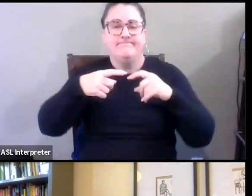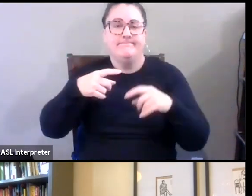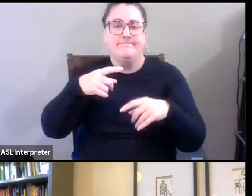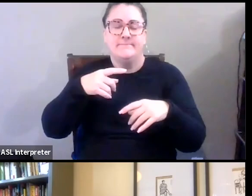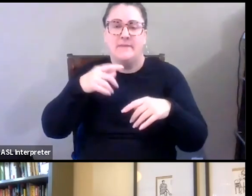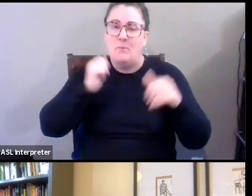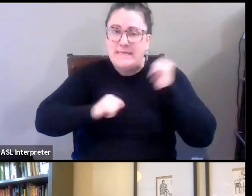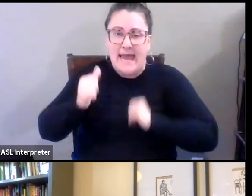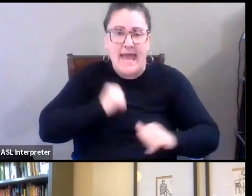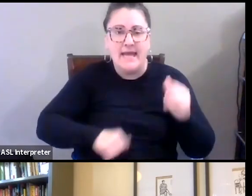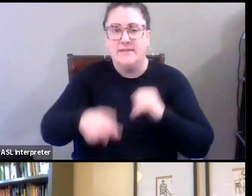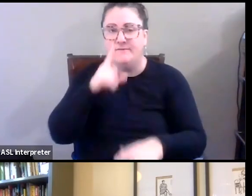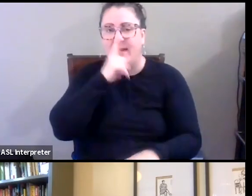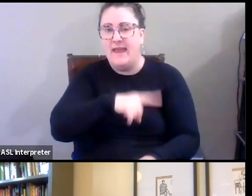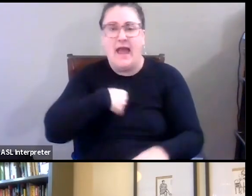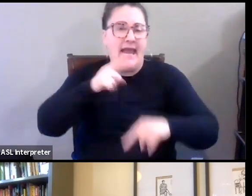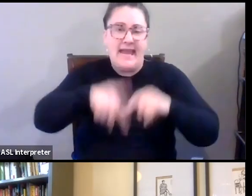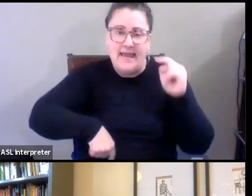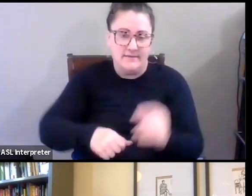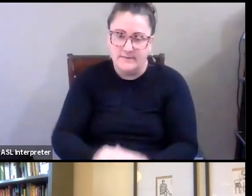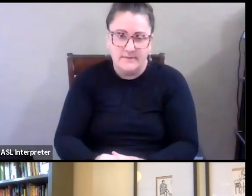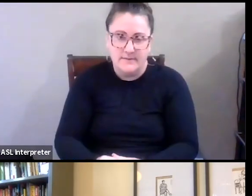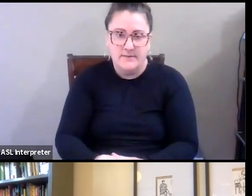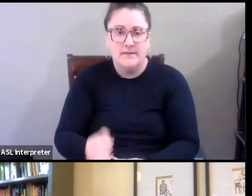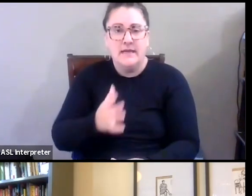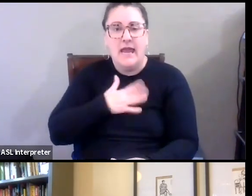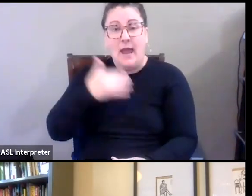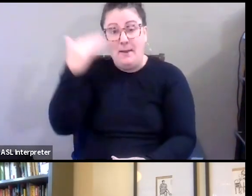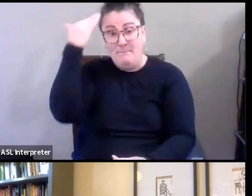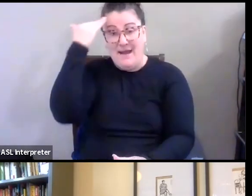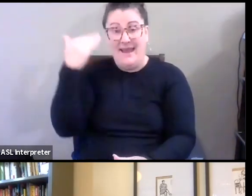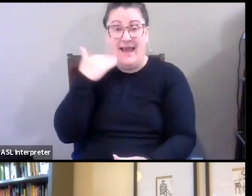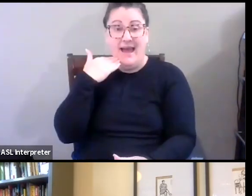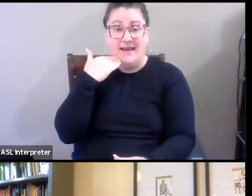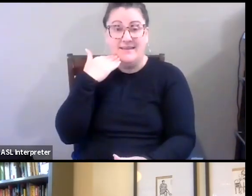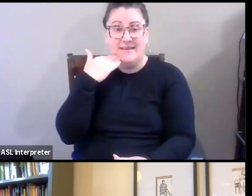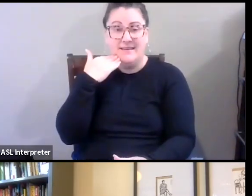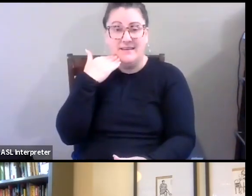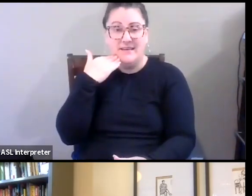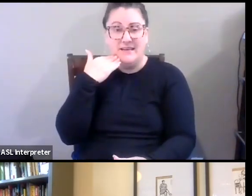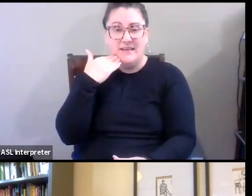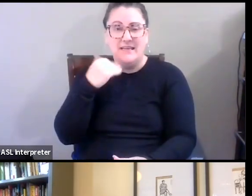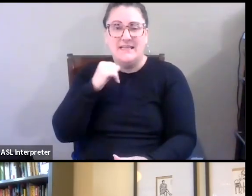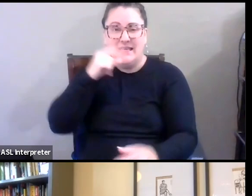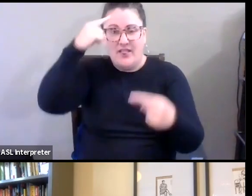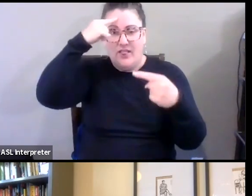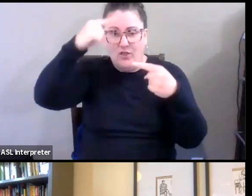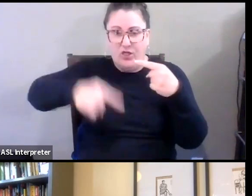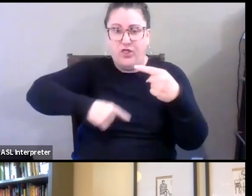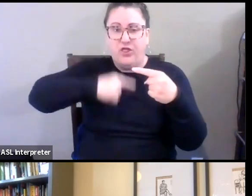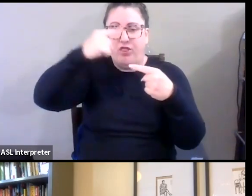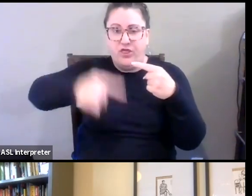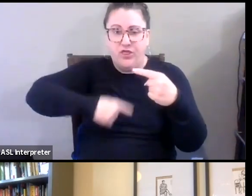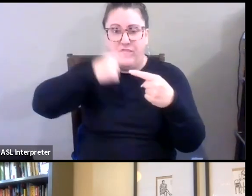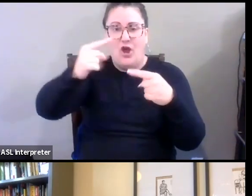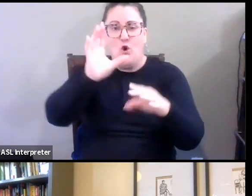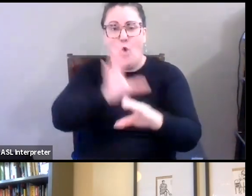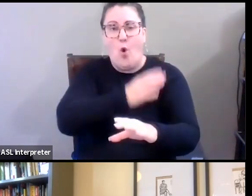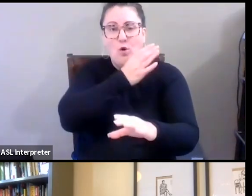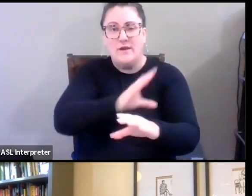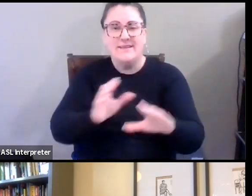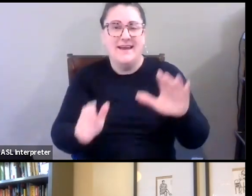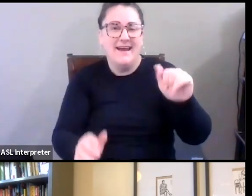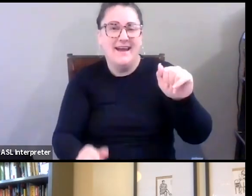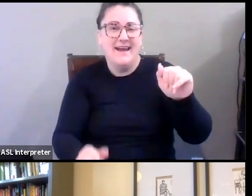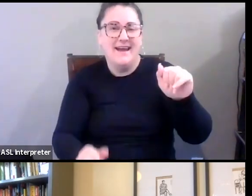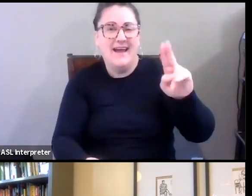did have, by the way, like in my head, I had the sort of, it's not like the Greek chorus, it's sort of the Indian chorus of aunties, like